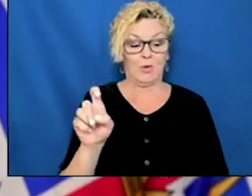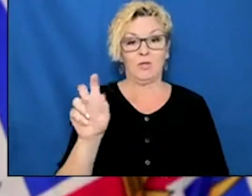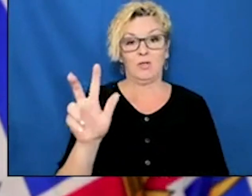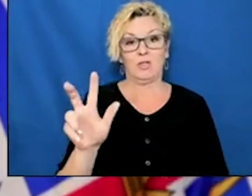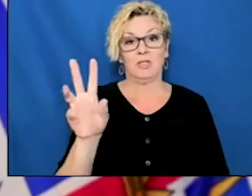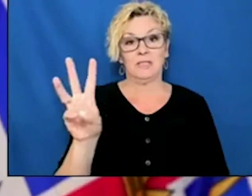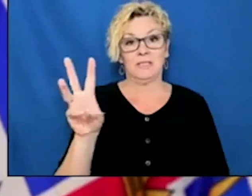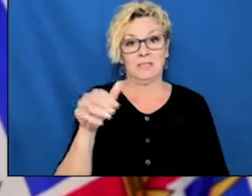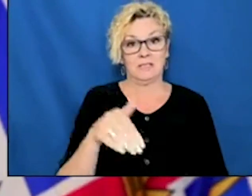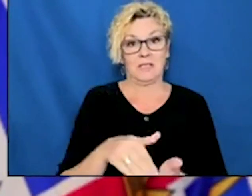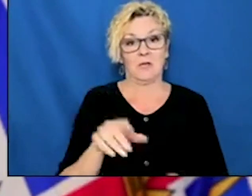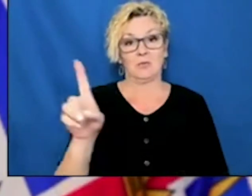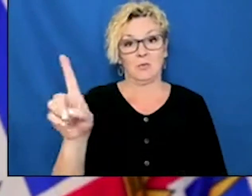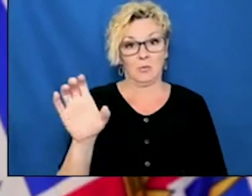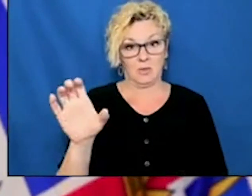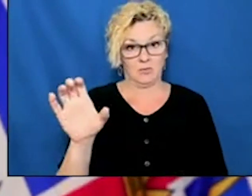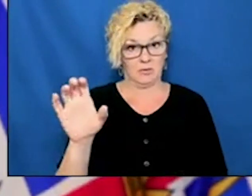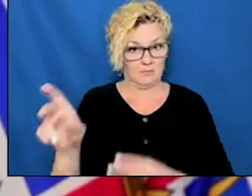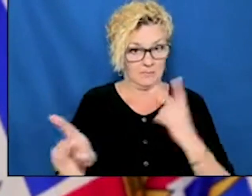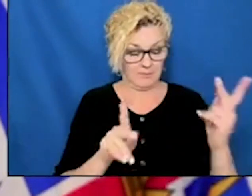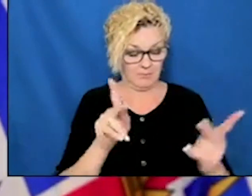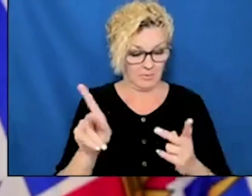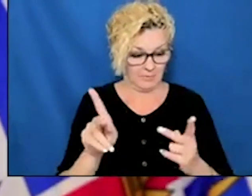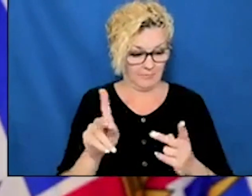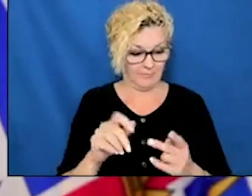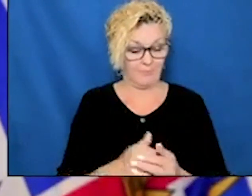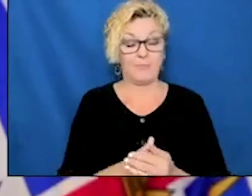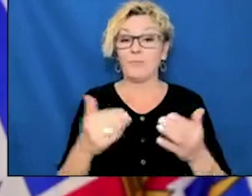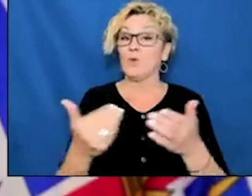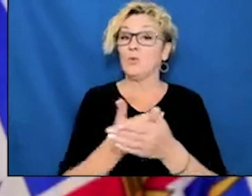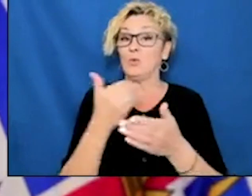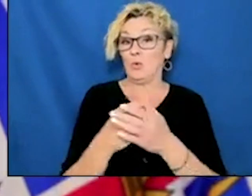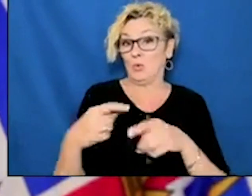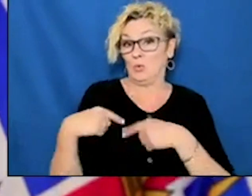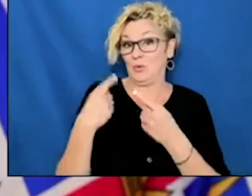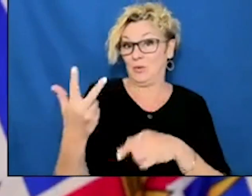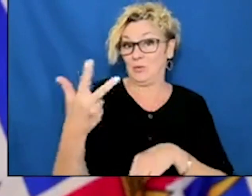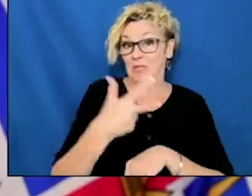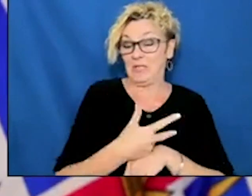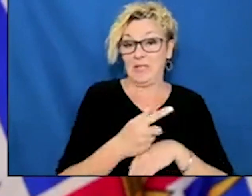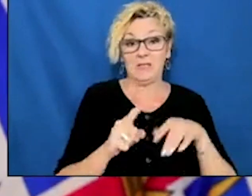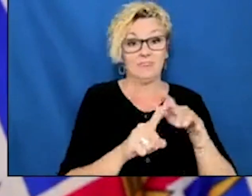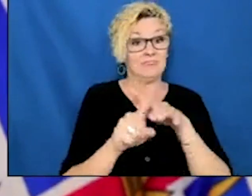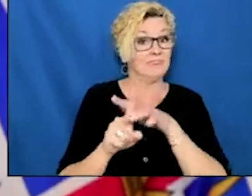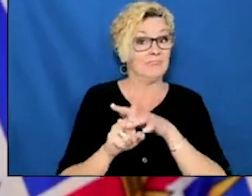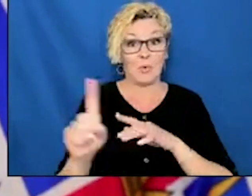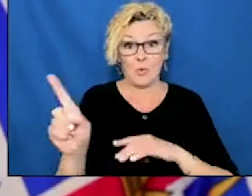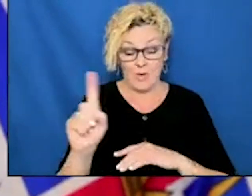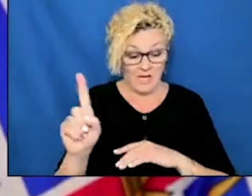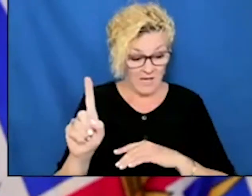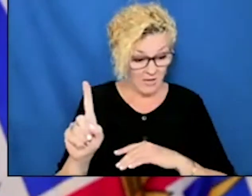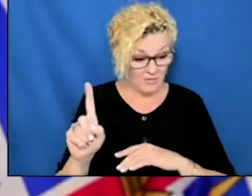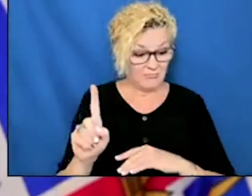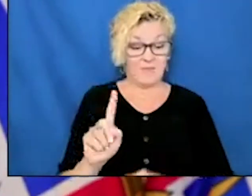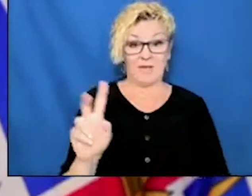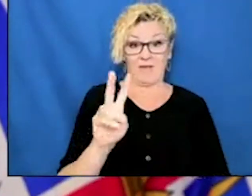136,100 people. Of the new cases, 325 are people who live in the Vancouver Coastal Health